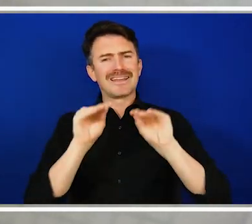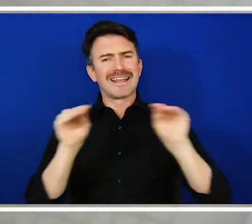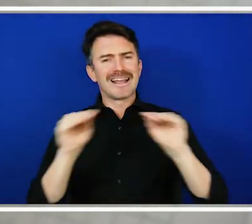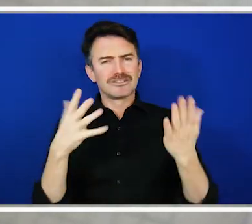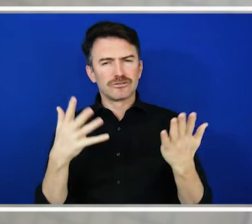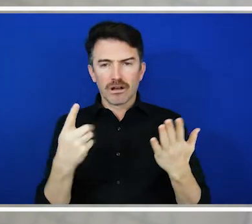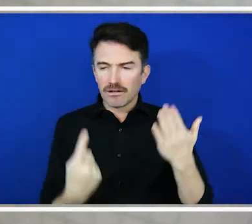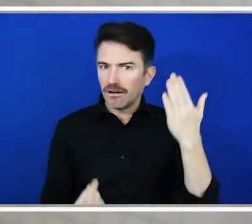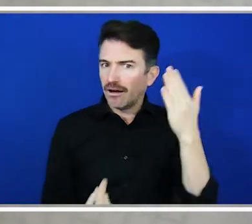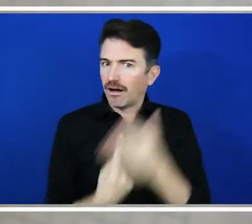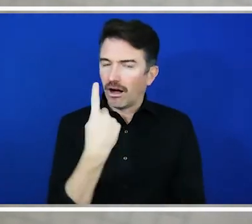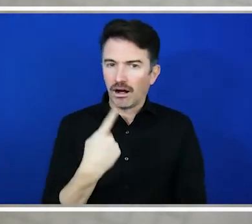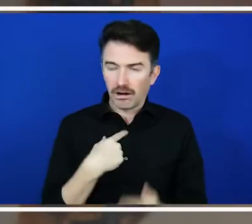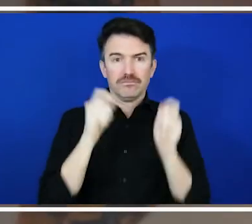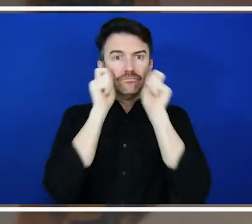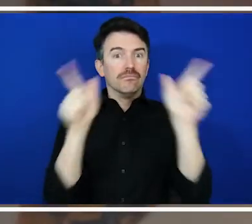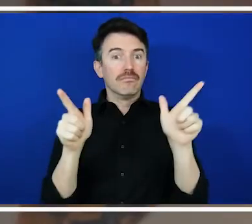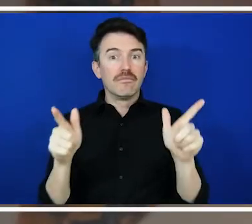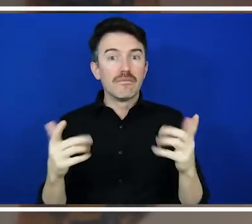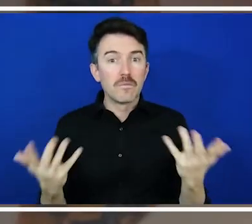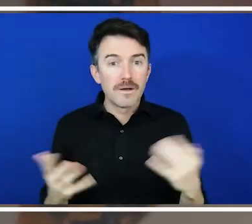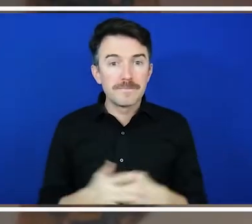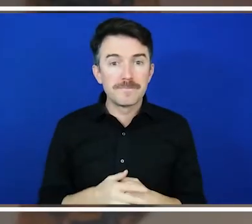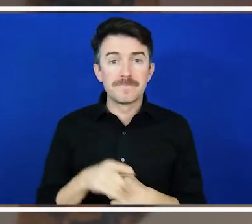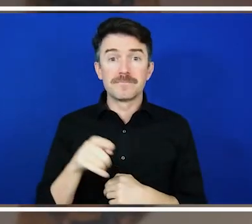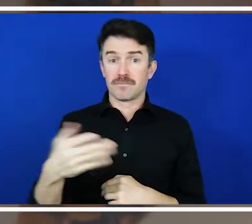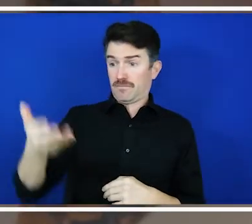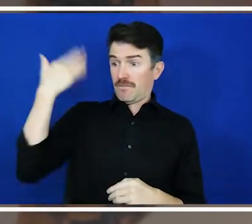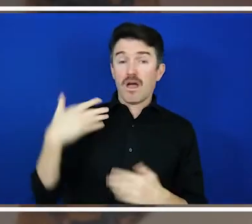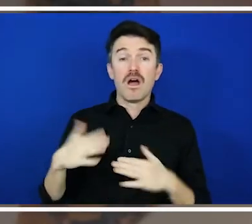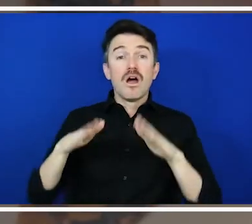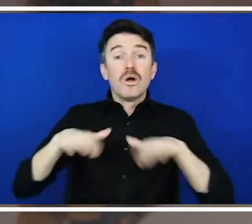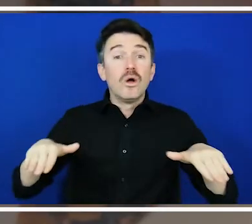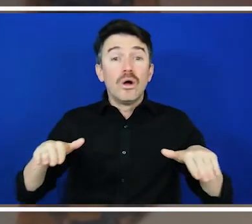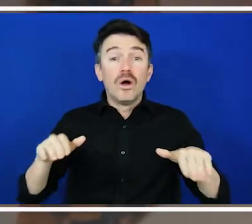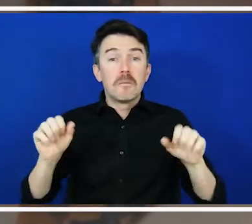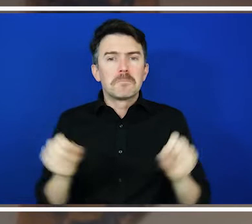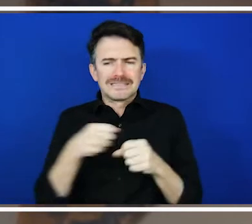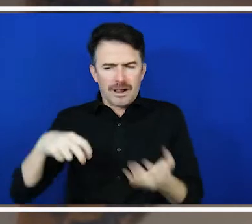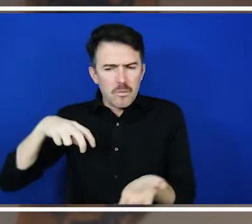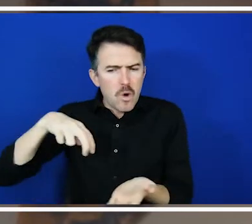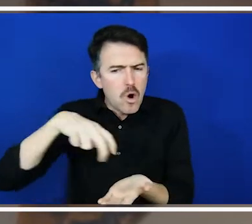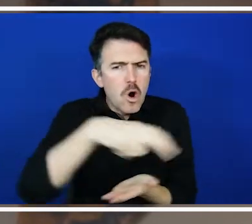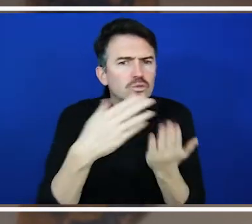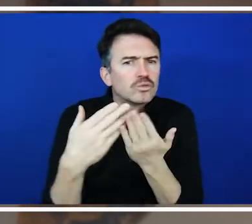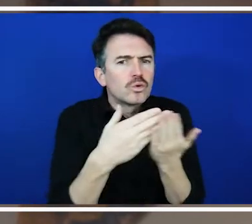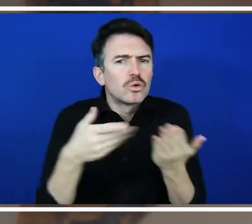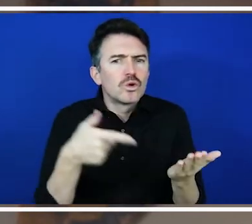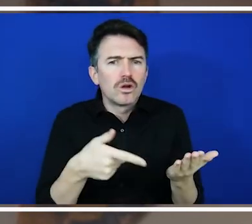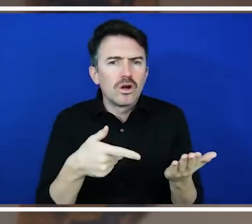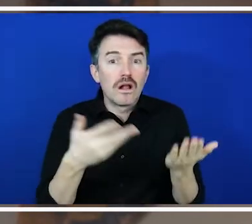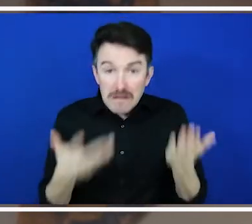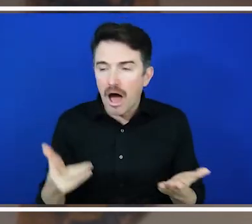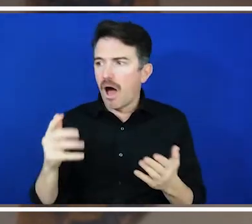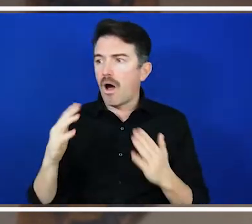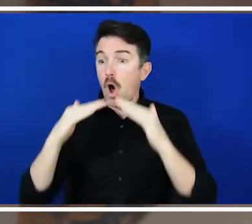In terms of education, something happened that we didn't expect. Children who previously weren't able to walk to school,